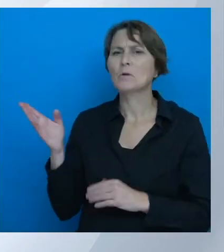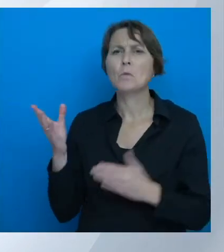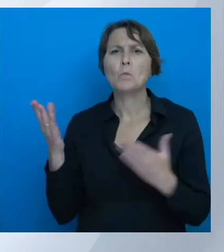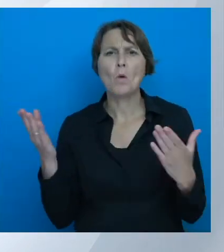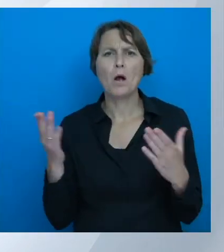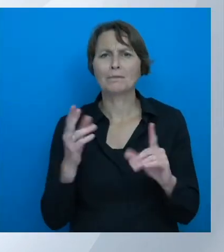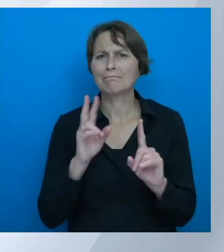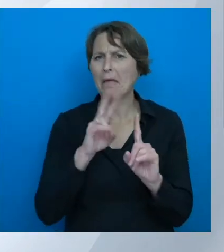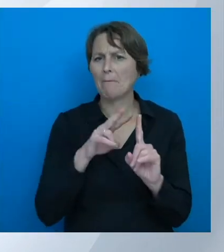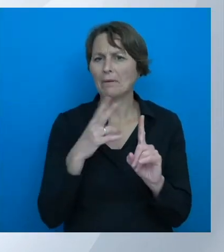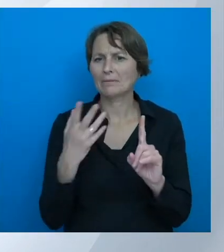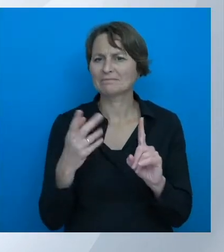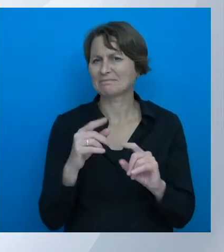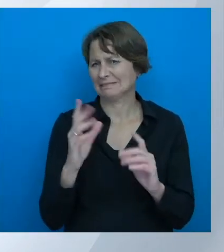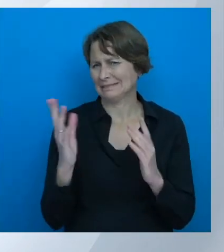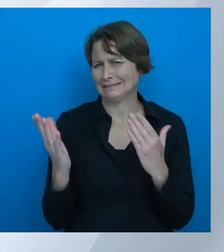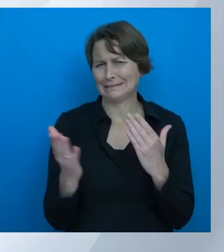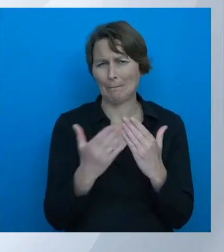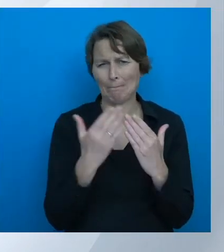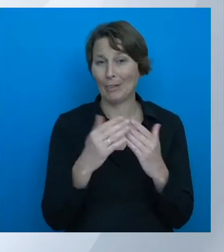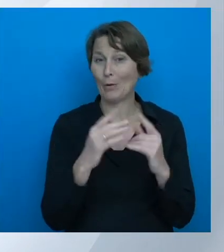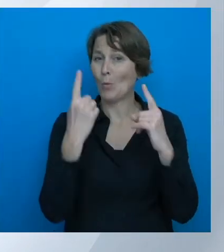simple. It's one page.